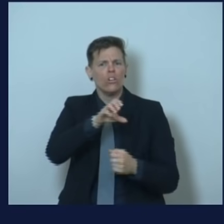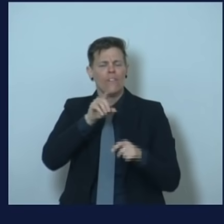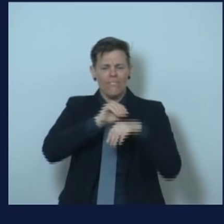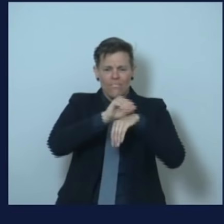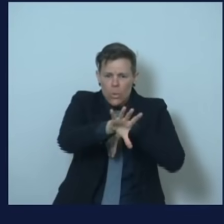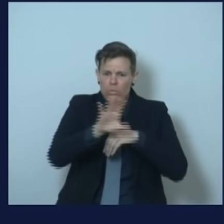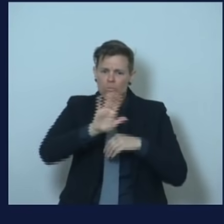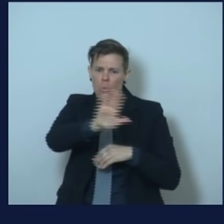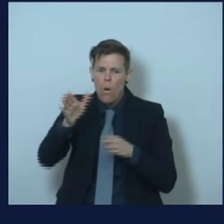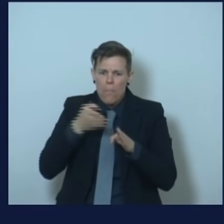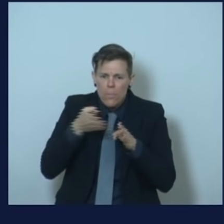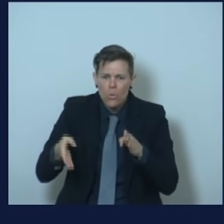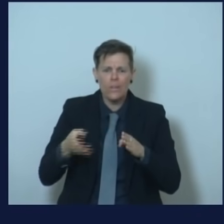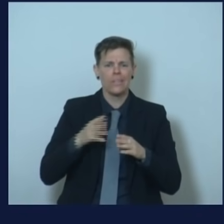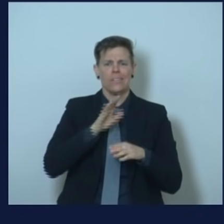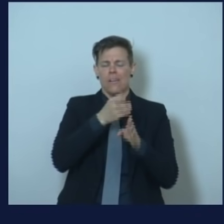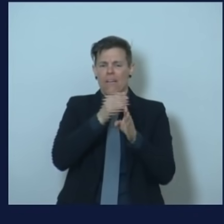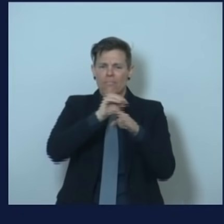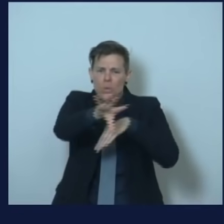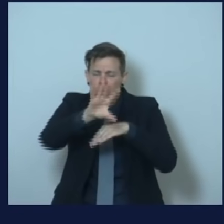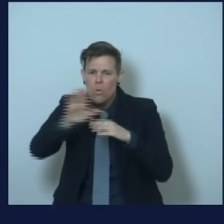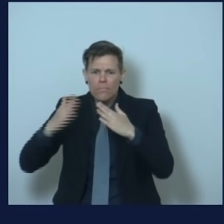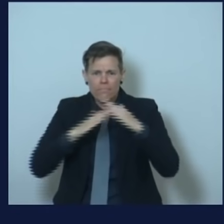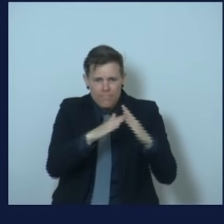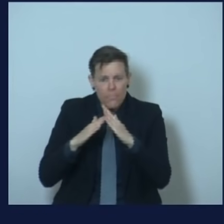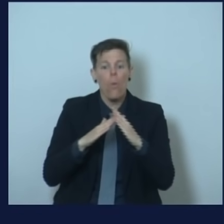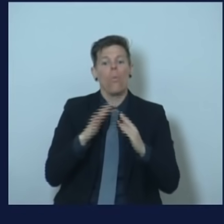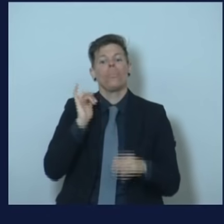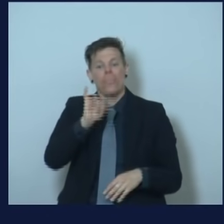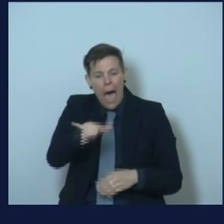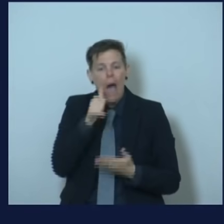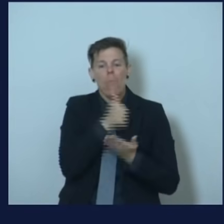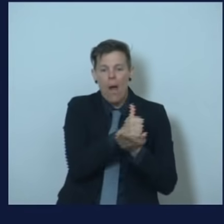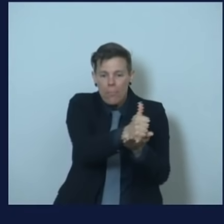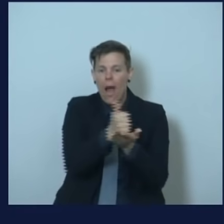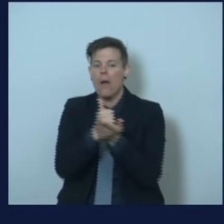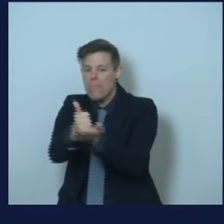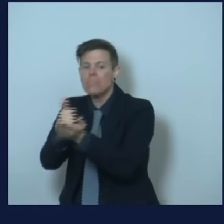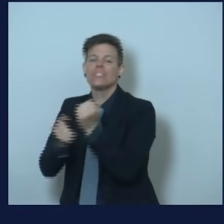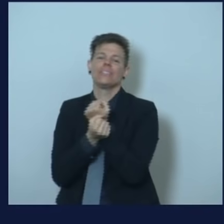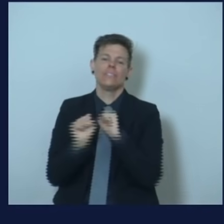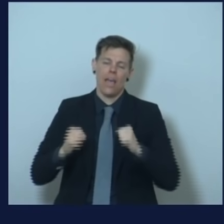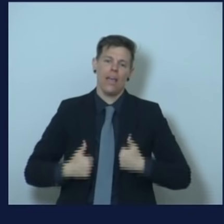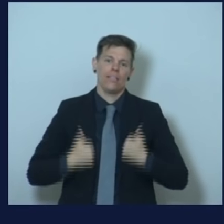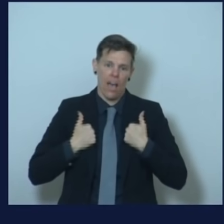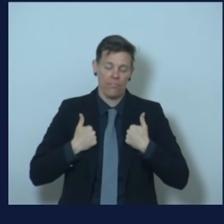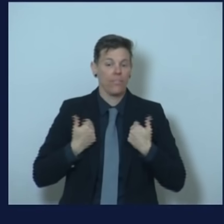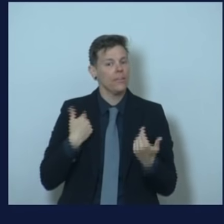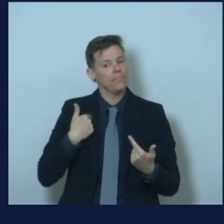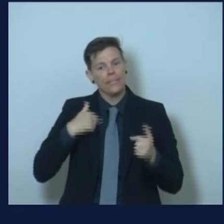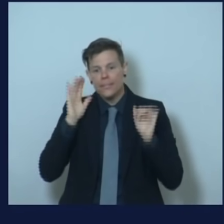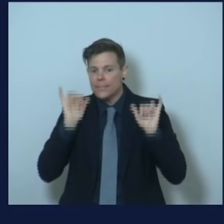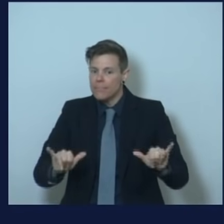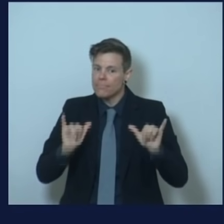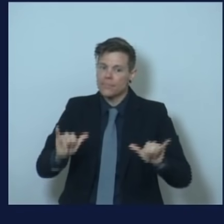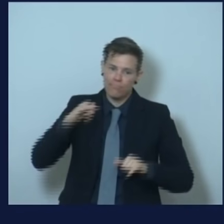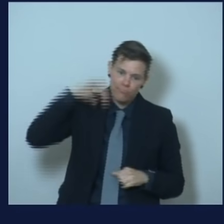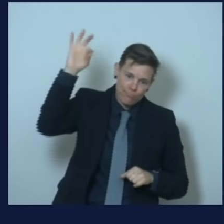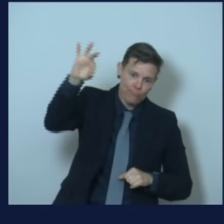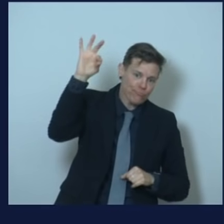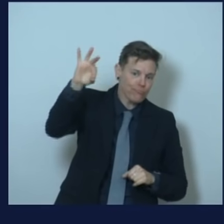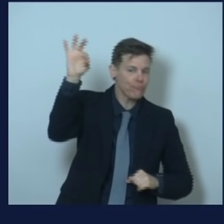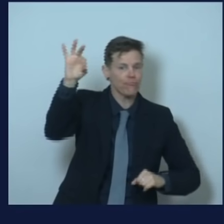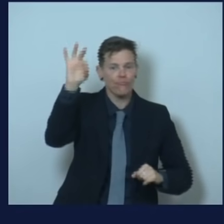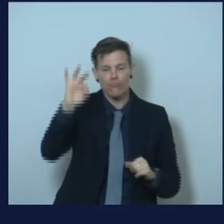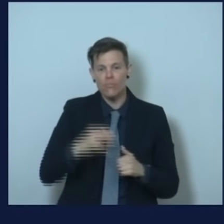lives that you will save. And I know I do this a ton, and I'm going to do it again. That life you save actually